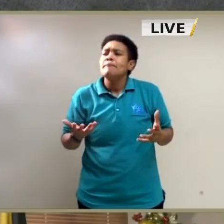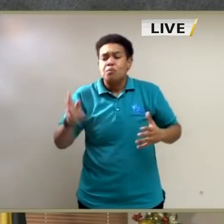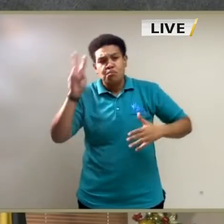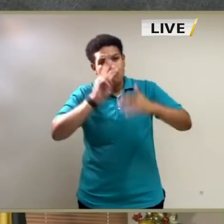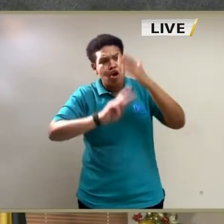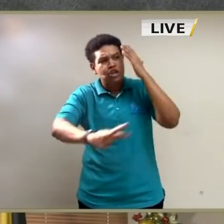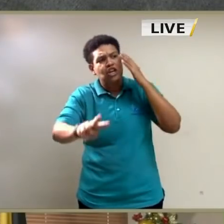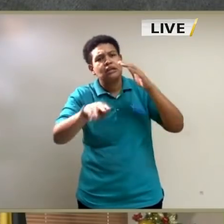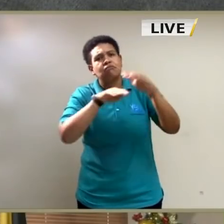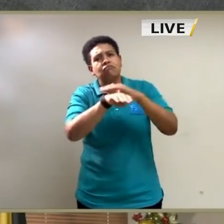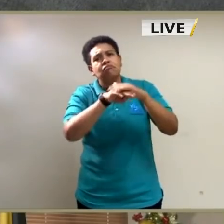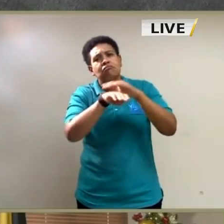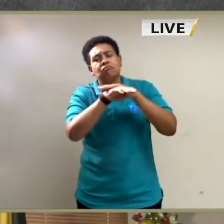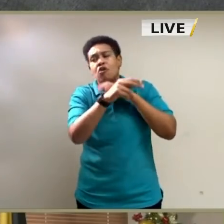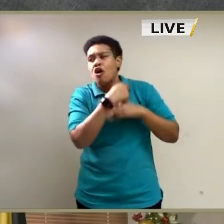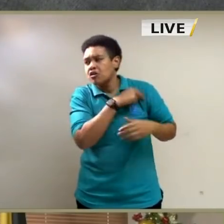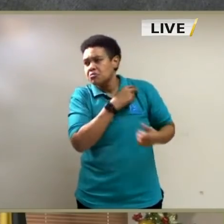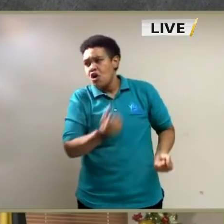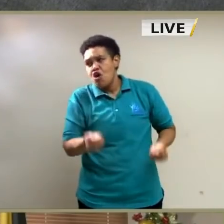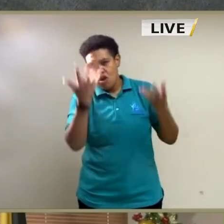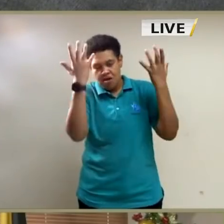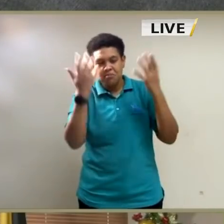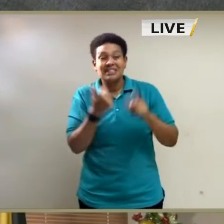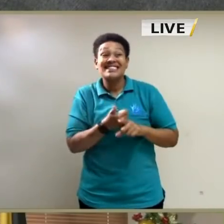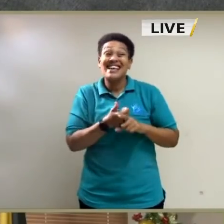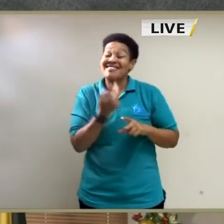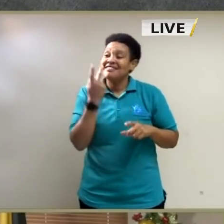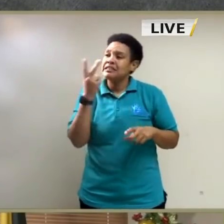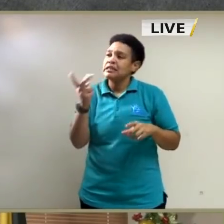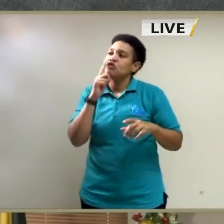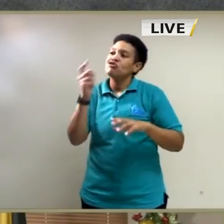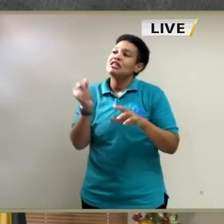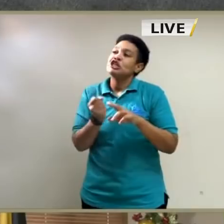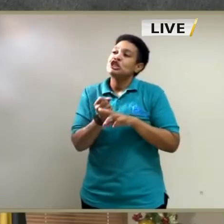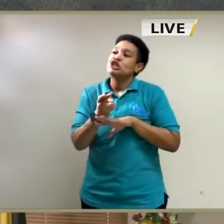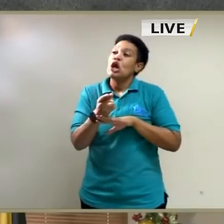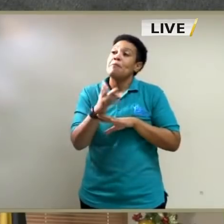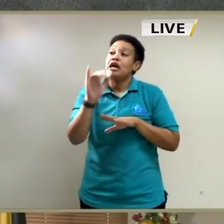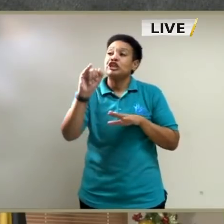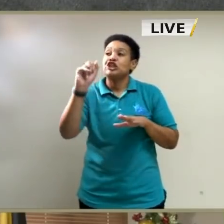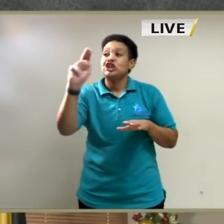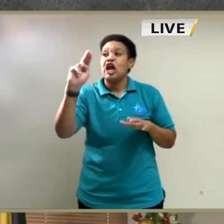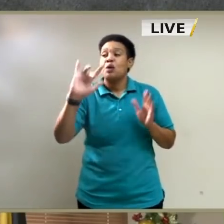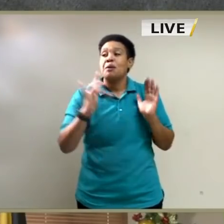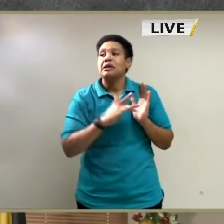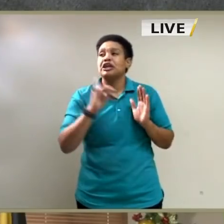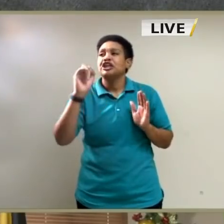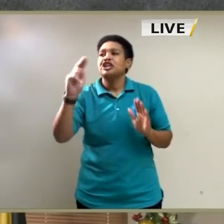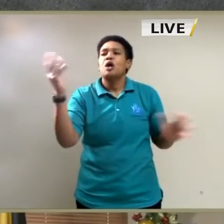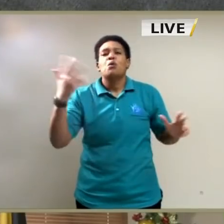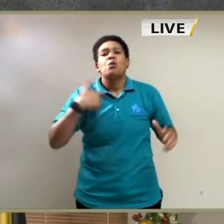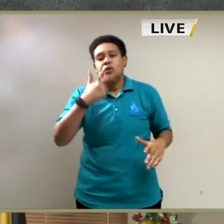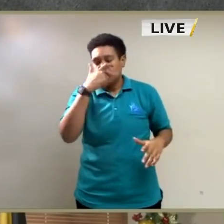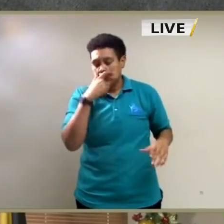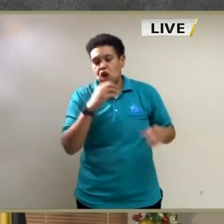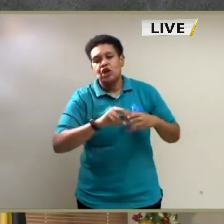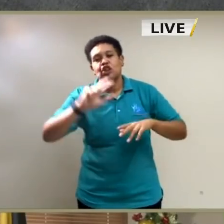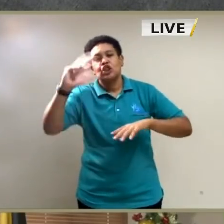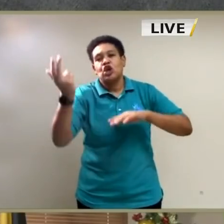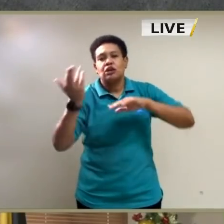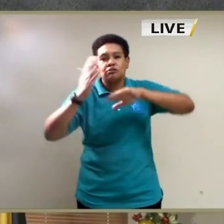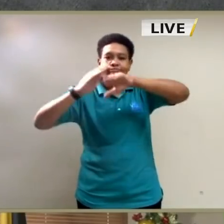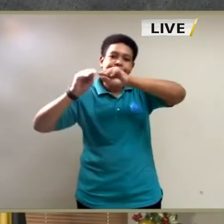projected admissions. And it would have surpassed by January, mid-January, what we saw in the third wave.